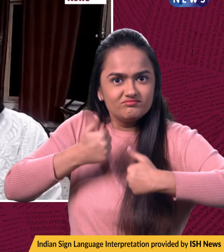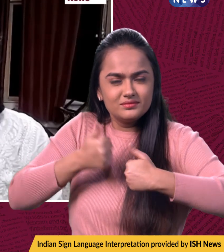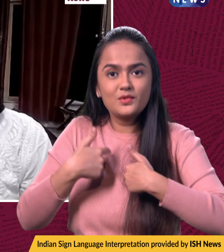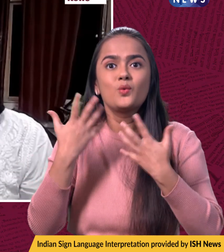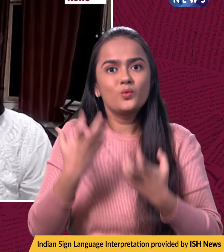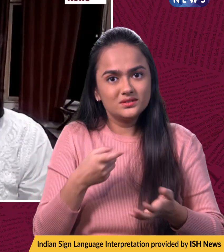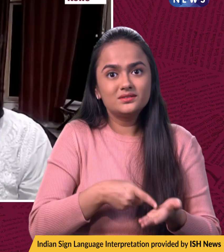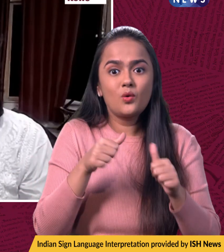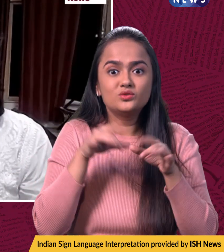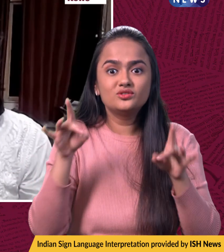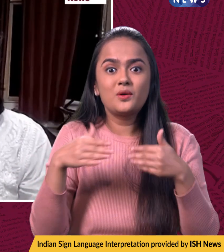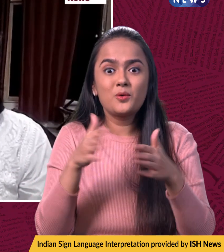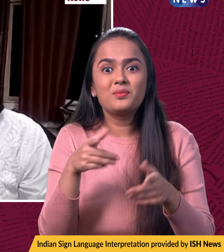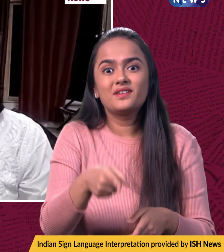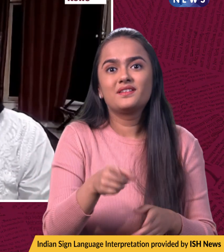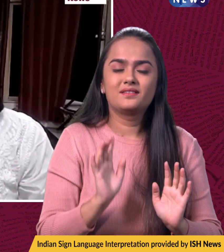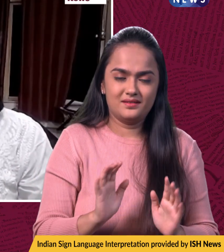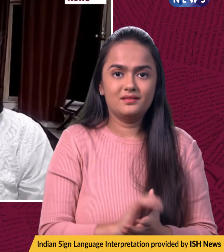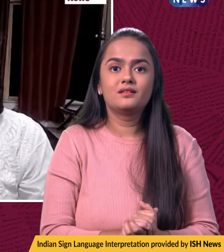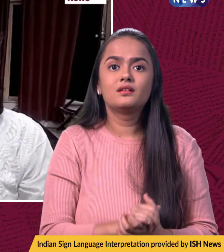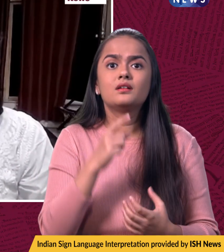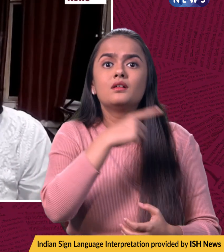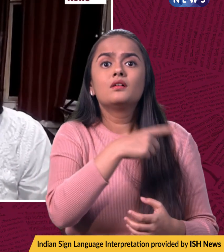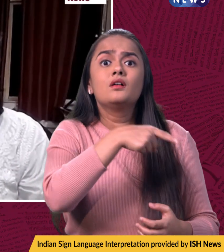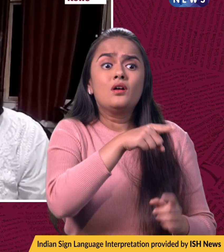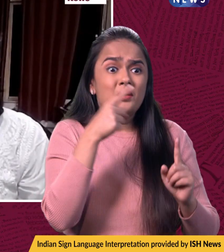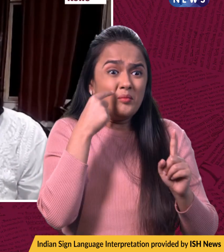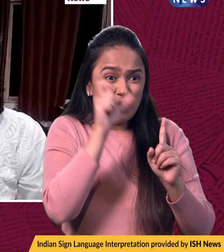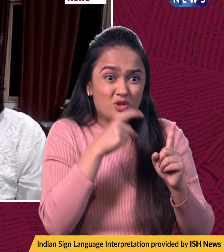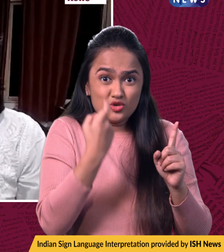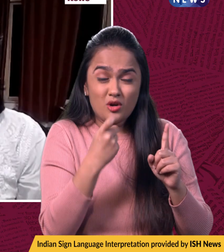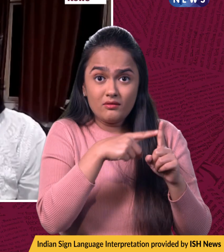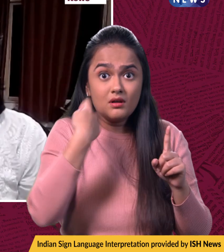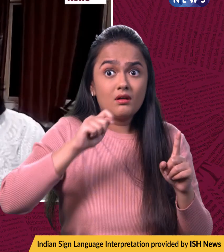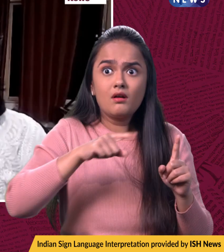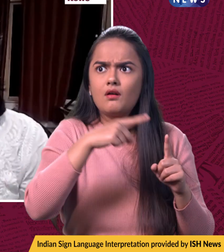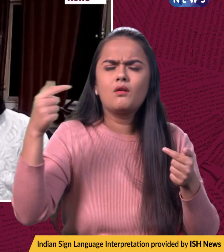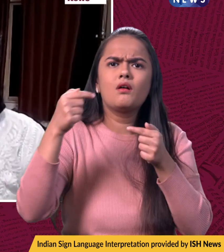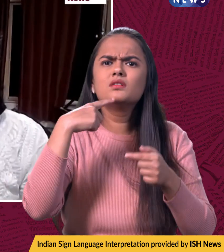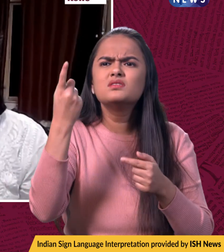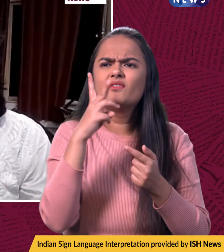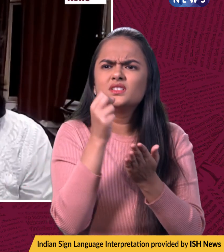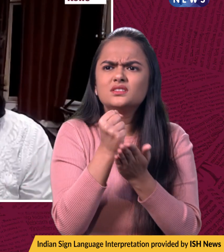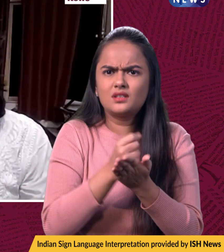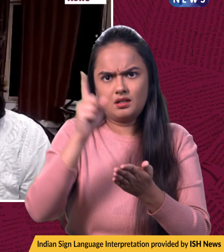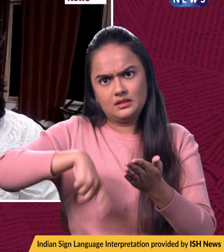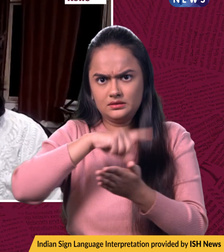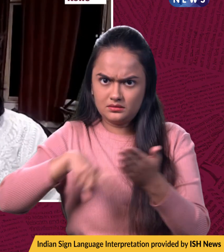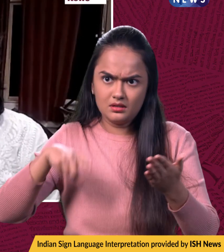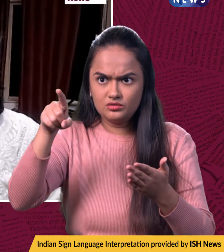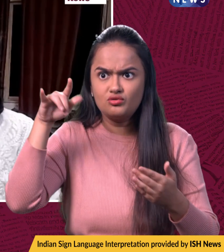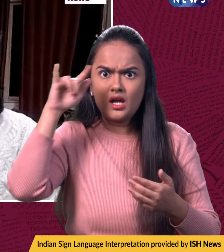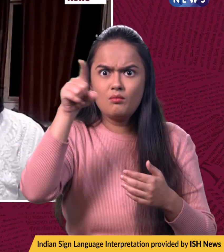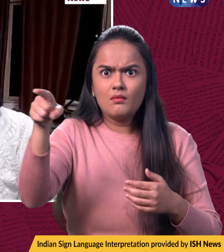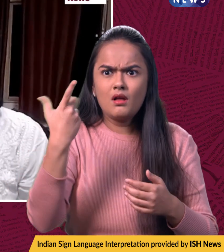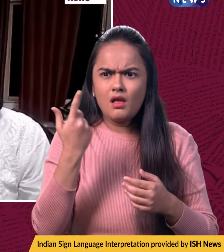compete in the Australian Open," end quote. Djokovic's lawyers argued in court that the visa cancellation at